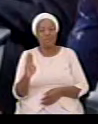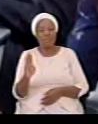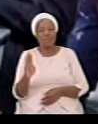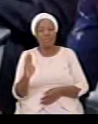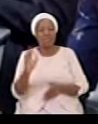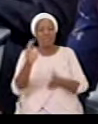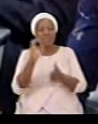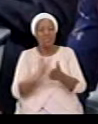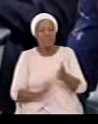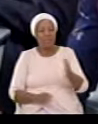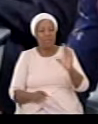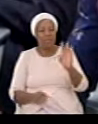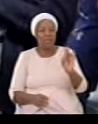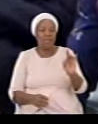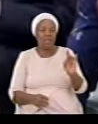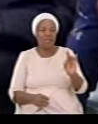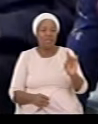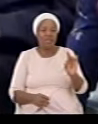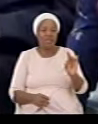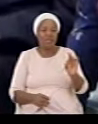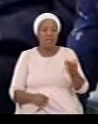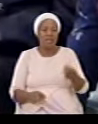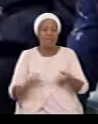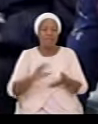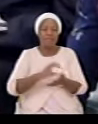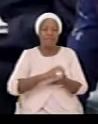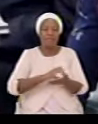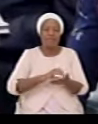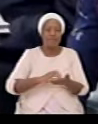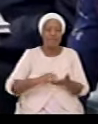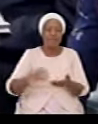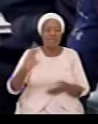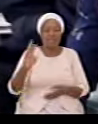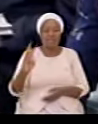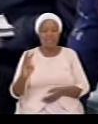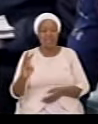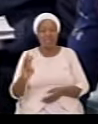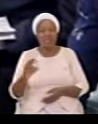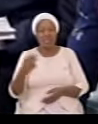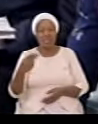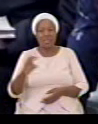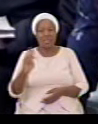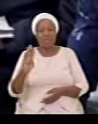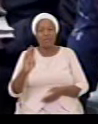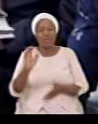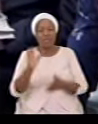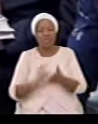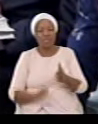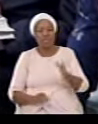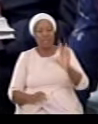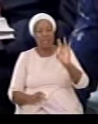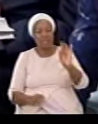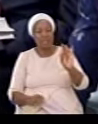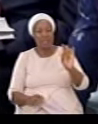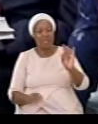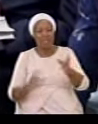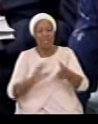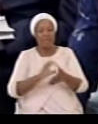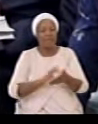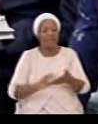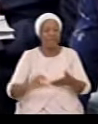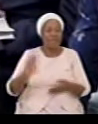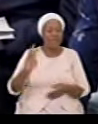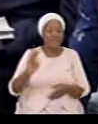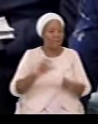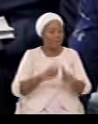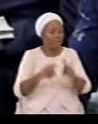chapter 8, and we're reading from verse 6. Hebrews chapter 8, verse 6. But